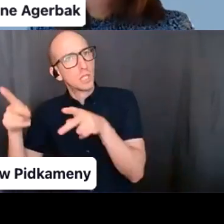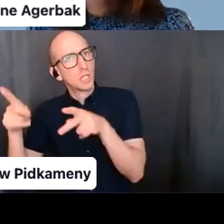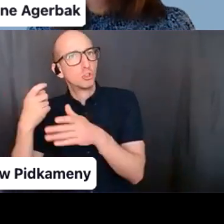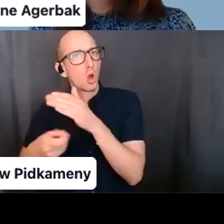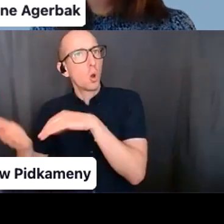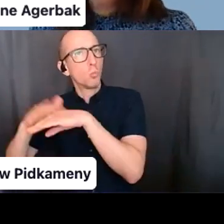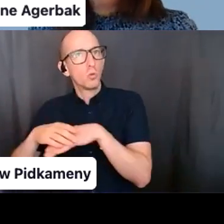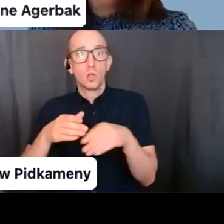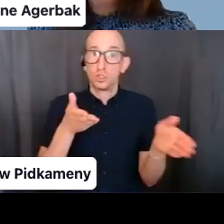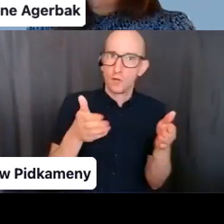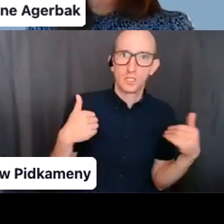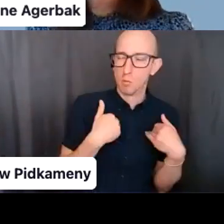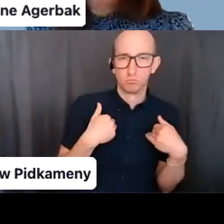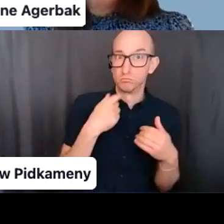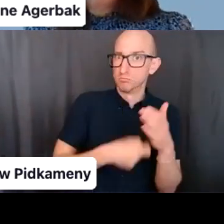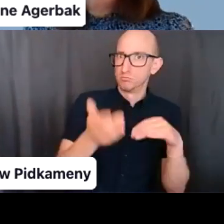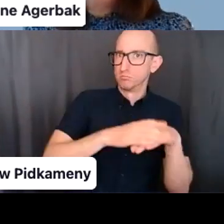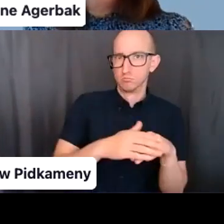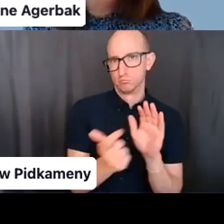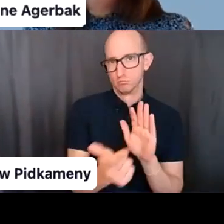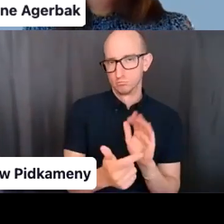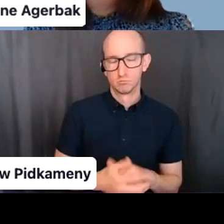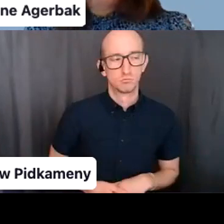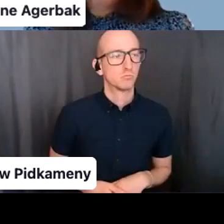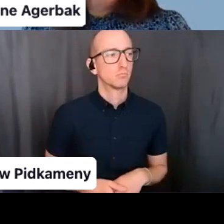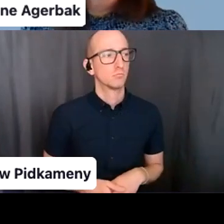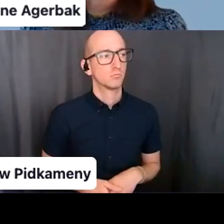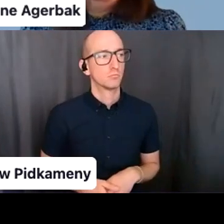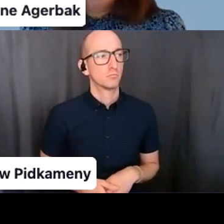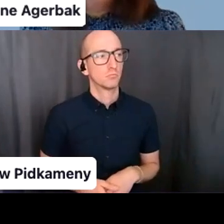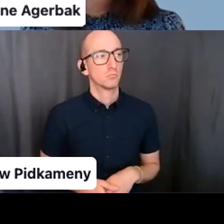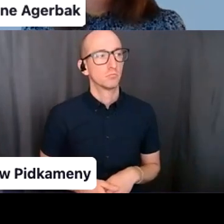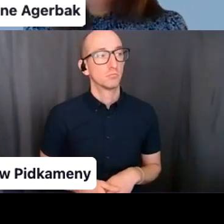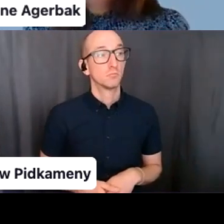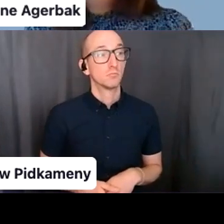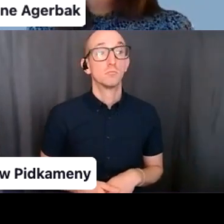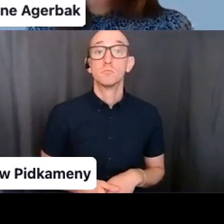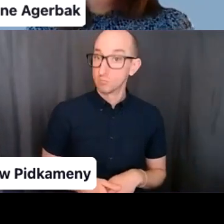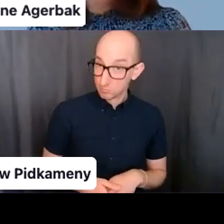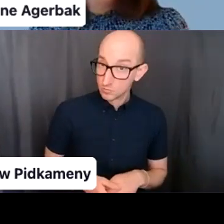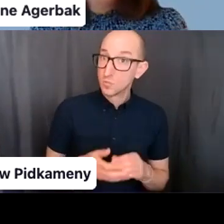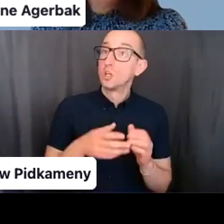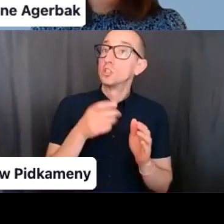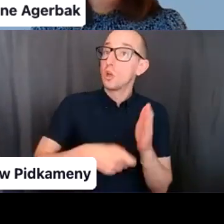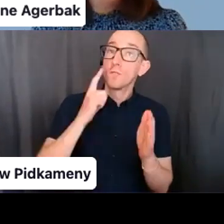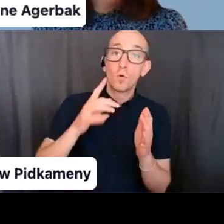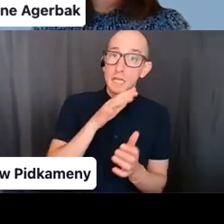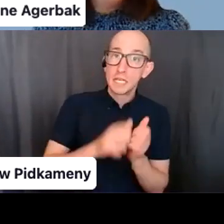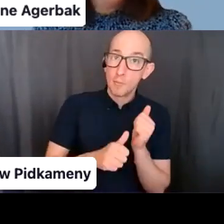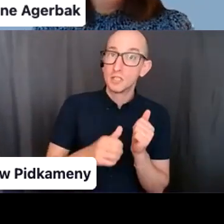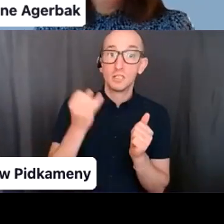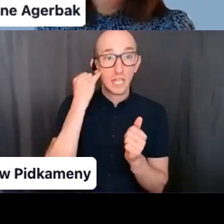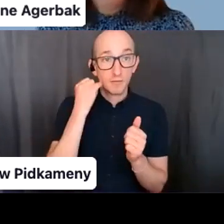damage, if you normally charge patrons for damage that they cause, you can go ahead and charge